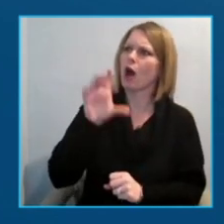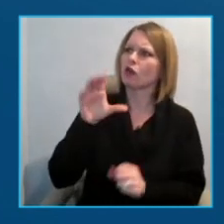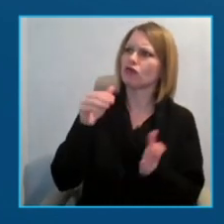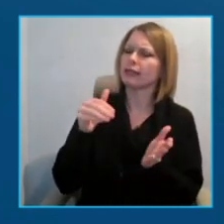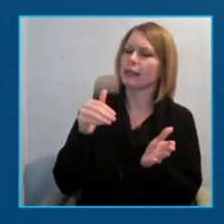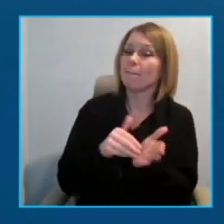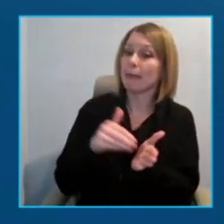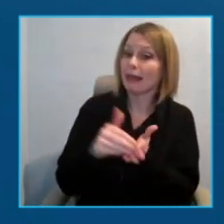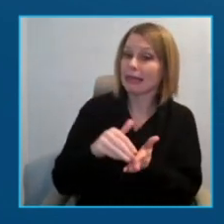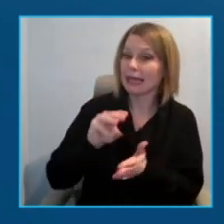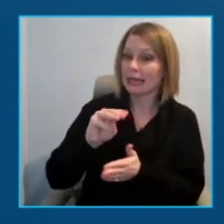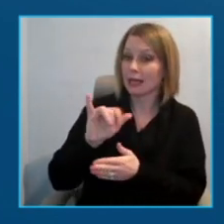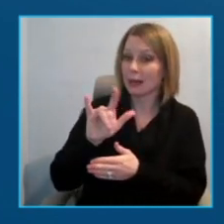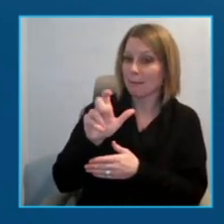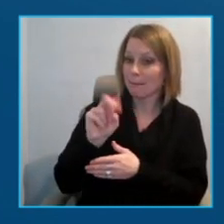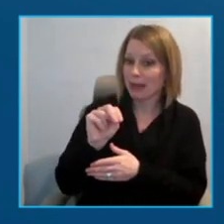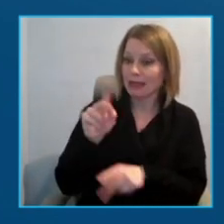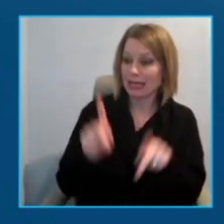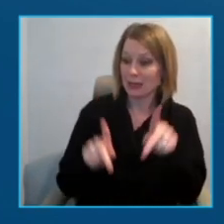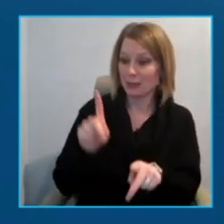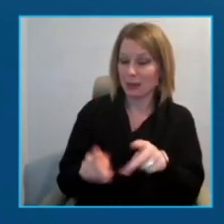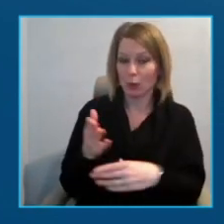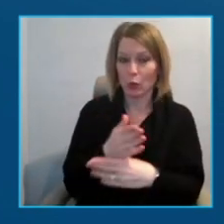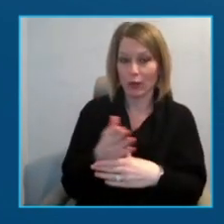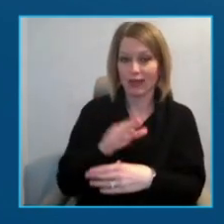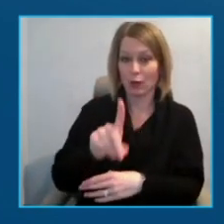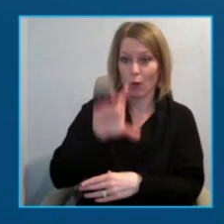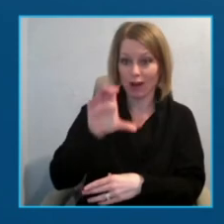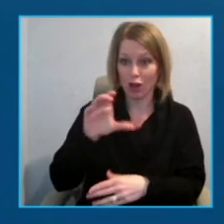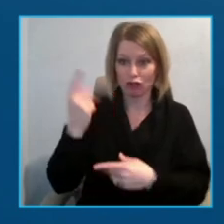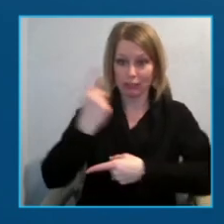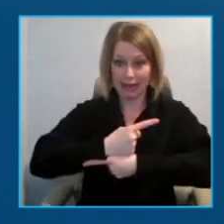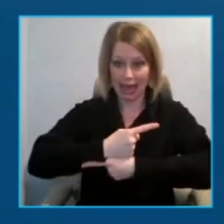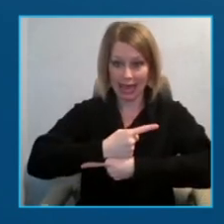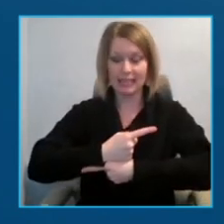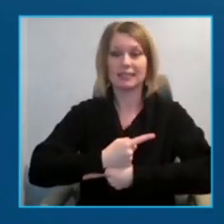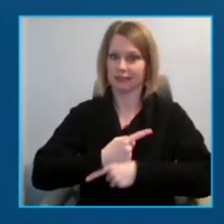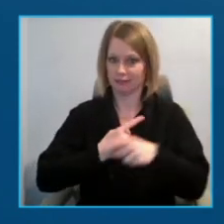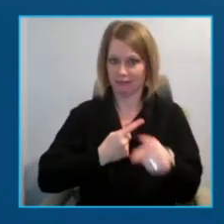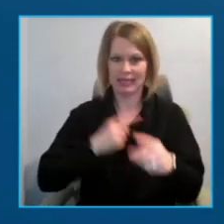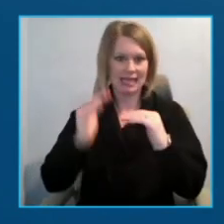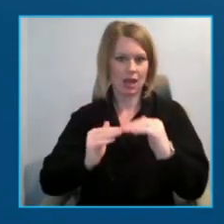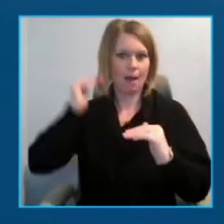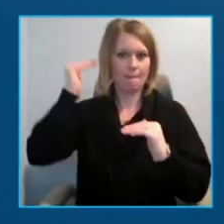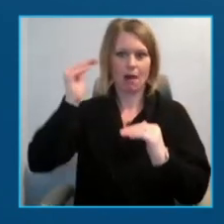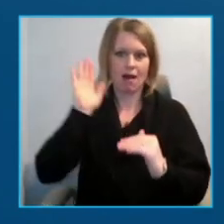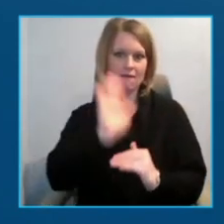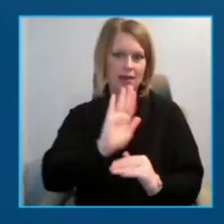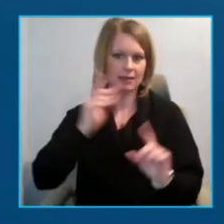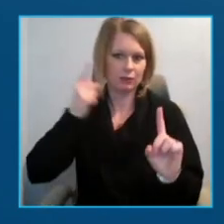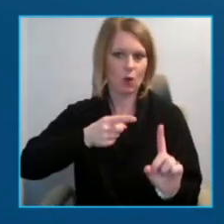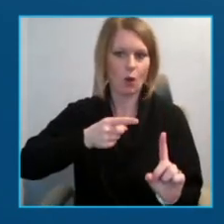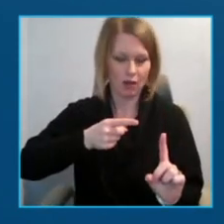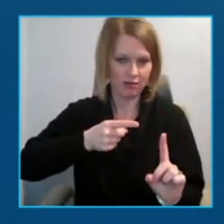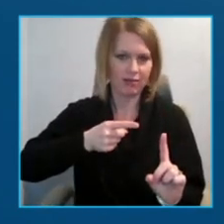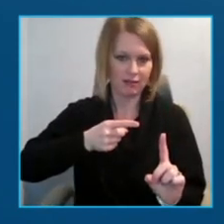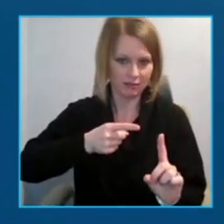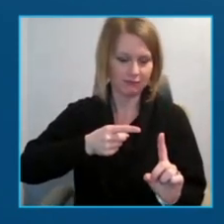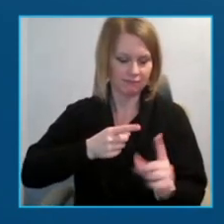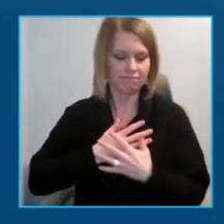in 100 days, the first 100 days. Dreamers have hope once again.